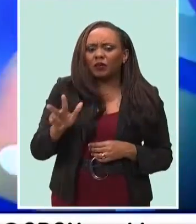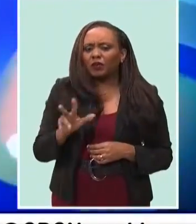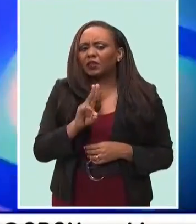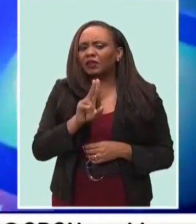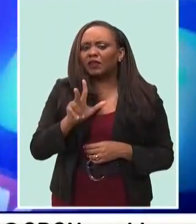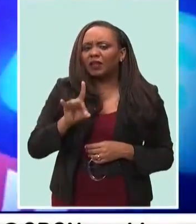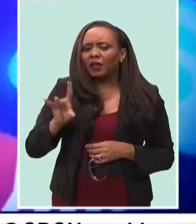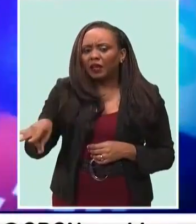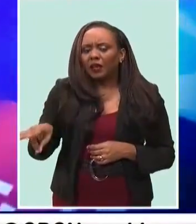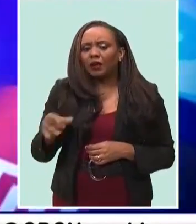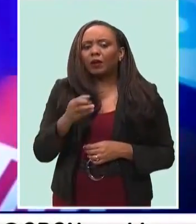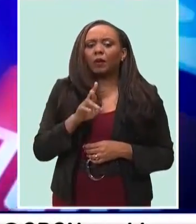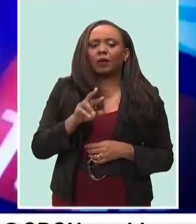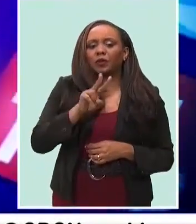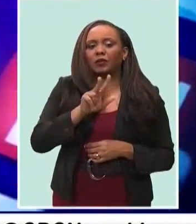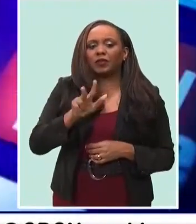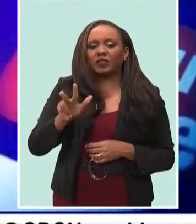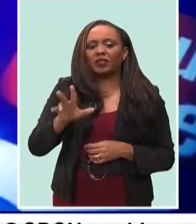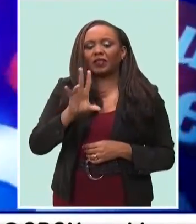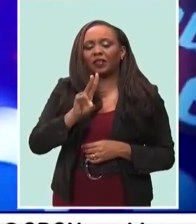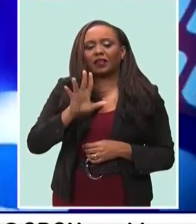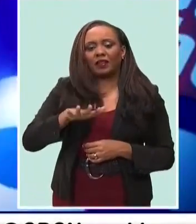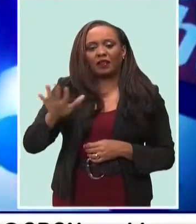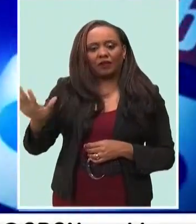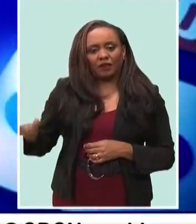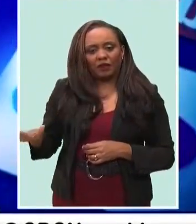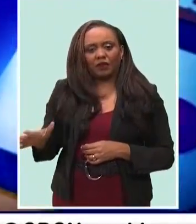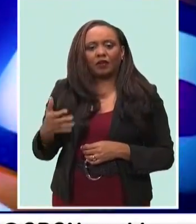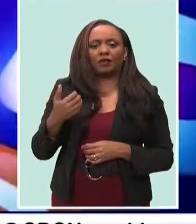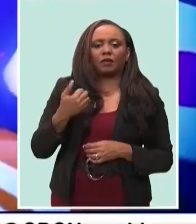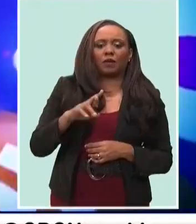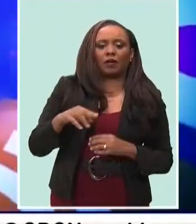our Facebook and Instagram pages, or to our email at